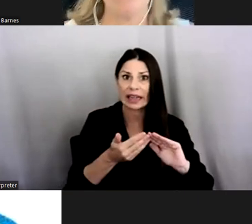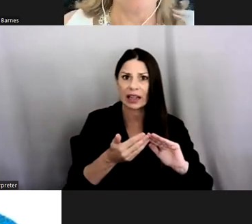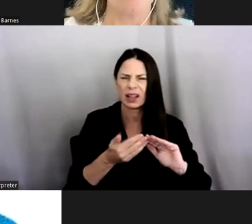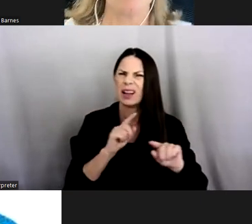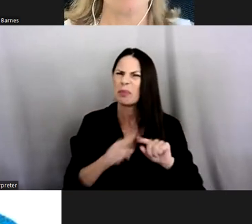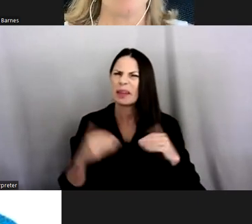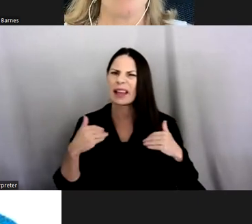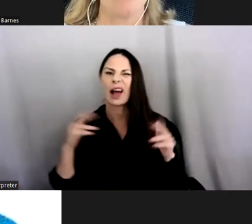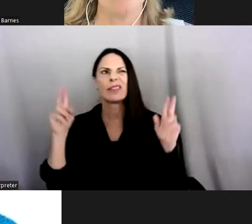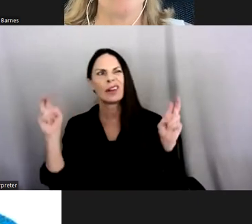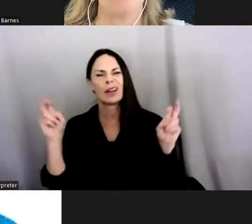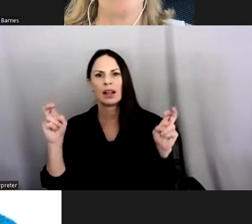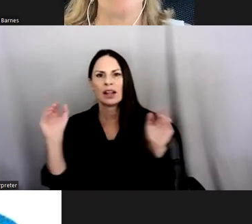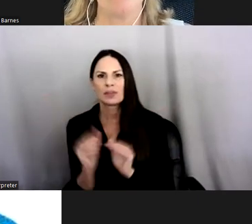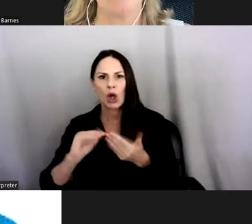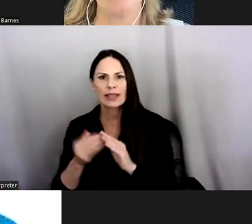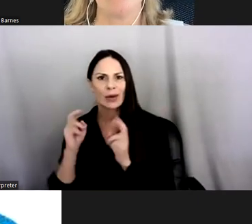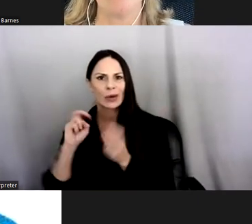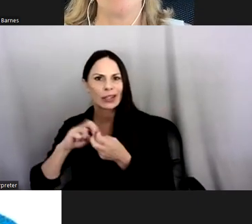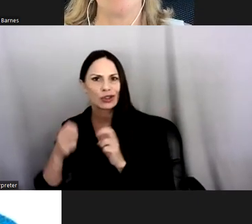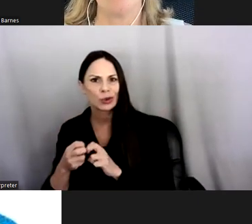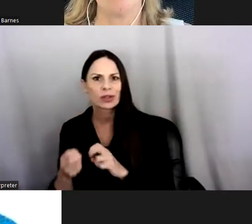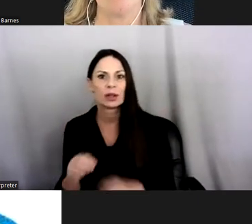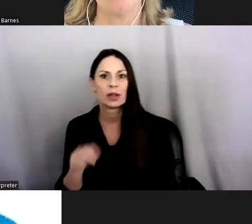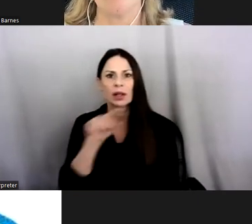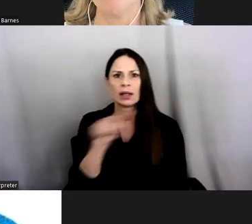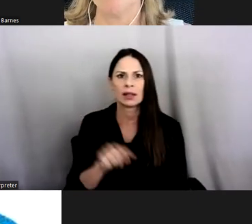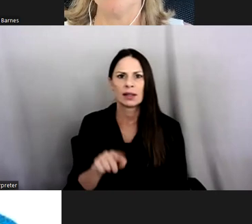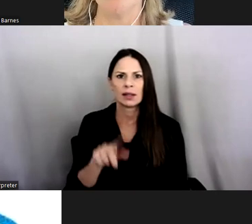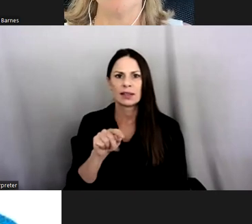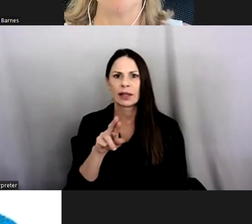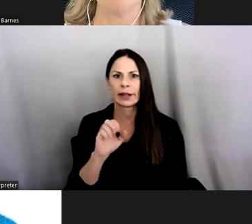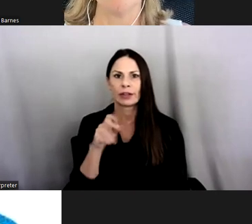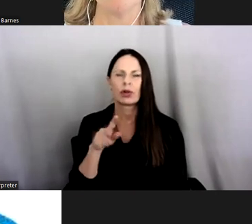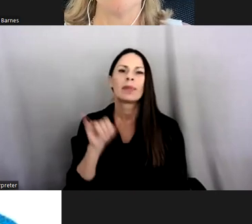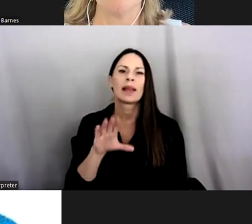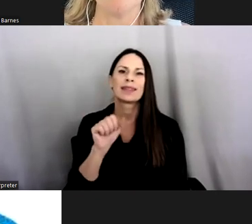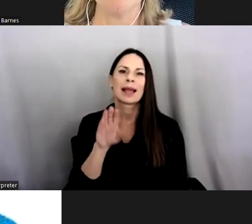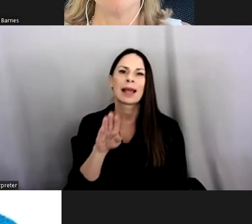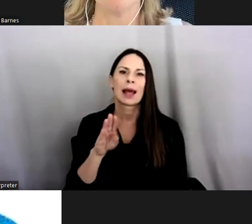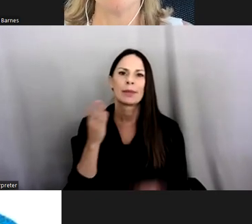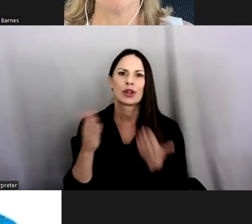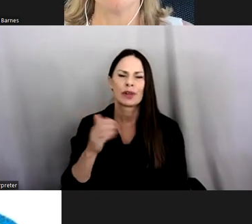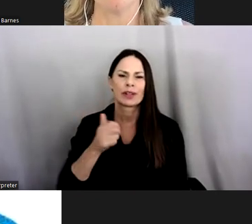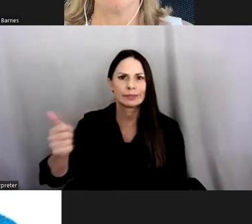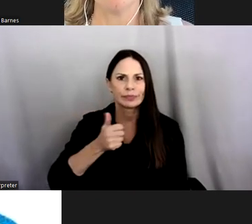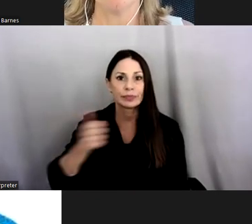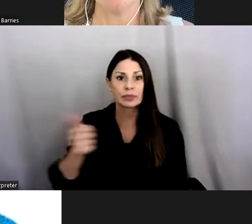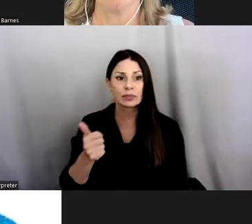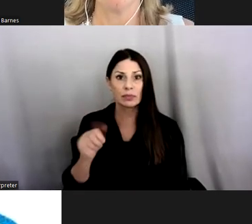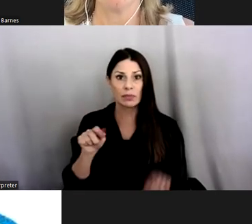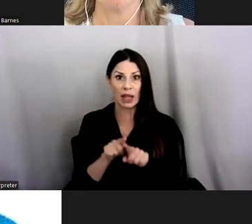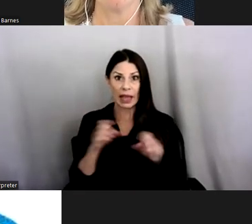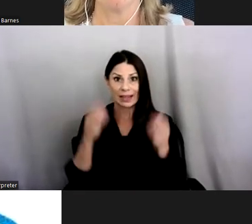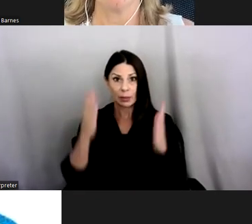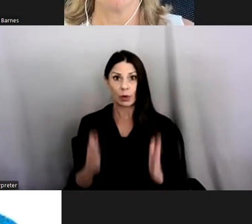it's having. And Z-Trip, Tasha mentioned Z-Trip, that's the cab service there. And we're also, like, as a provider, having